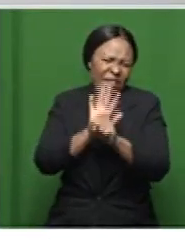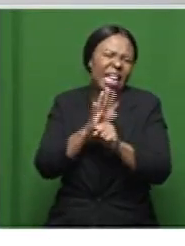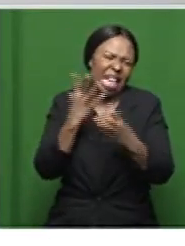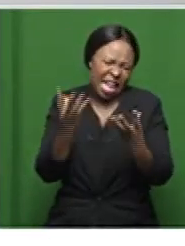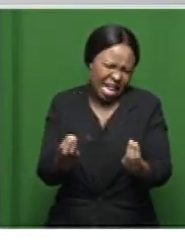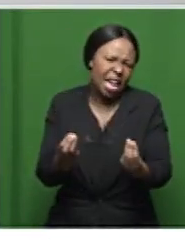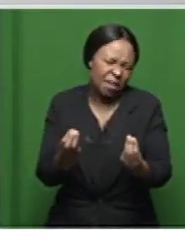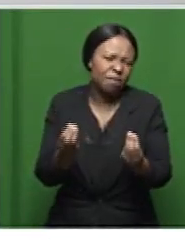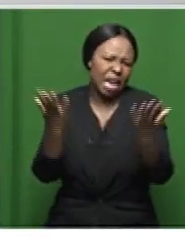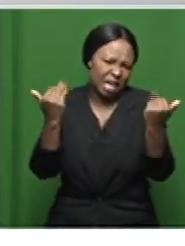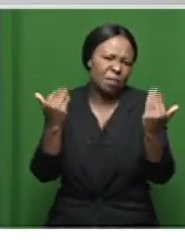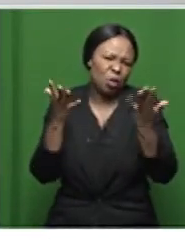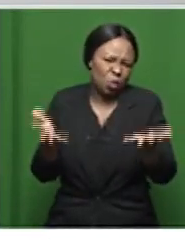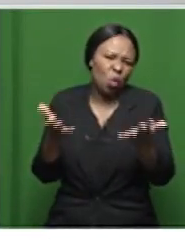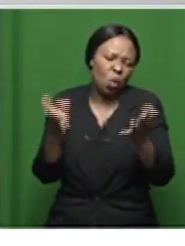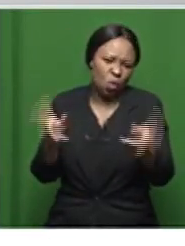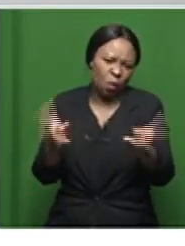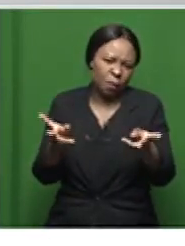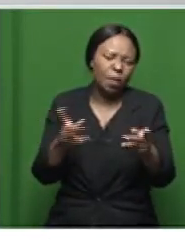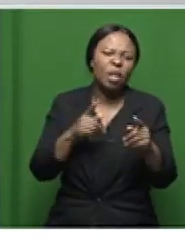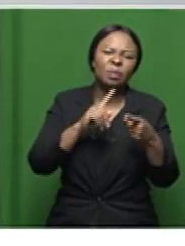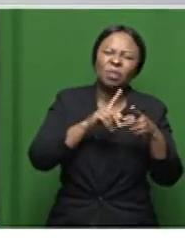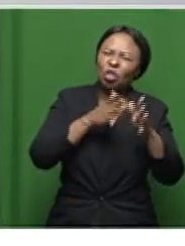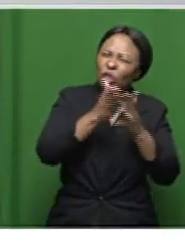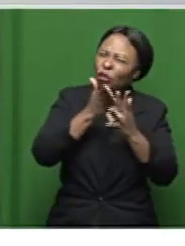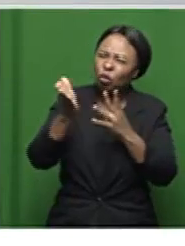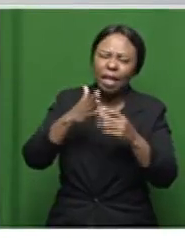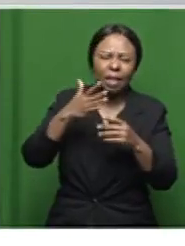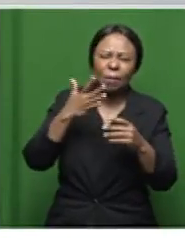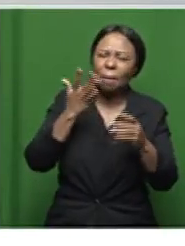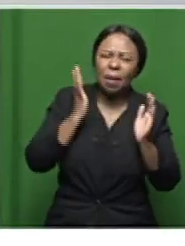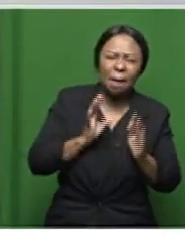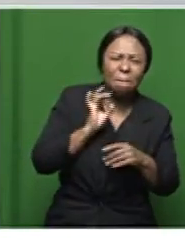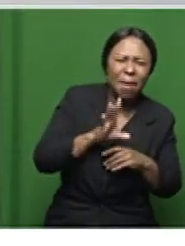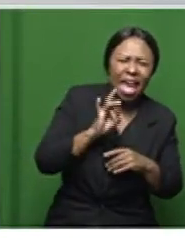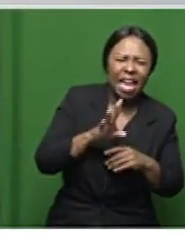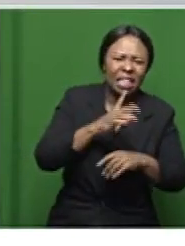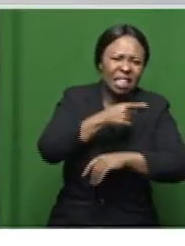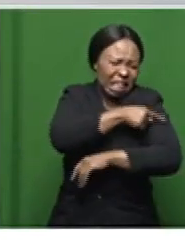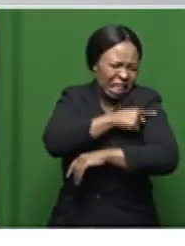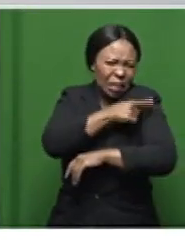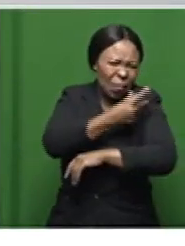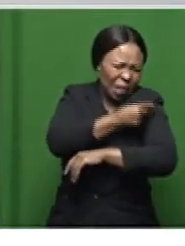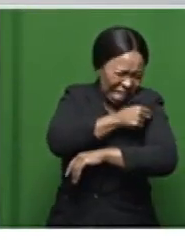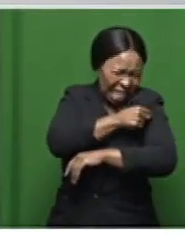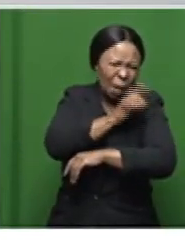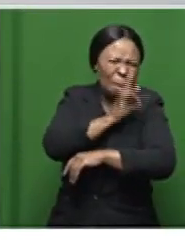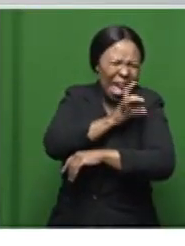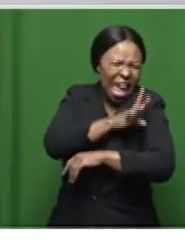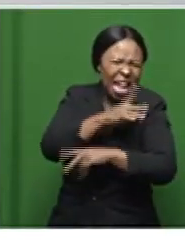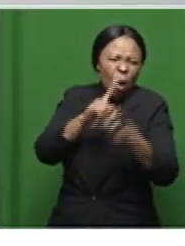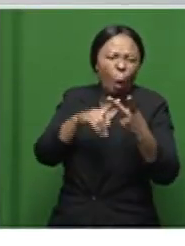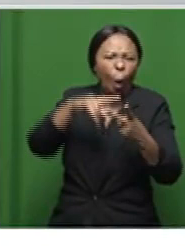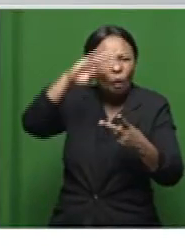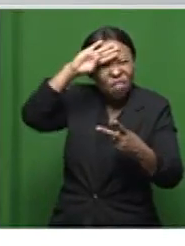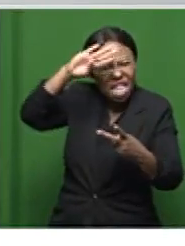are expected. So they range from fever, pain from on the injection site, and syncope in